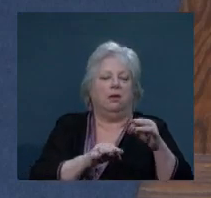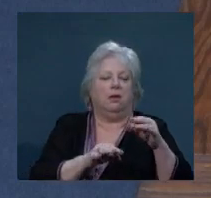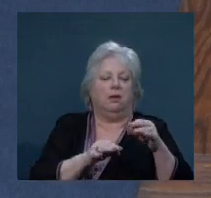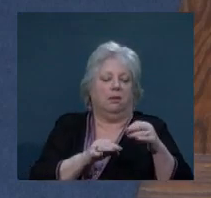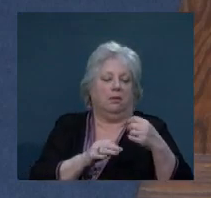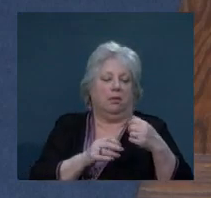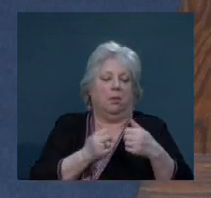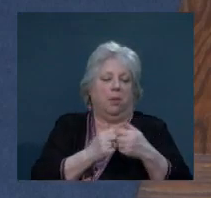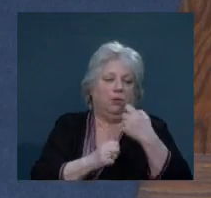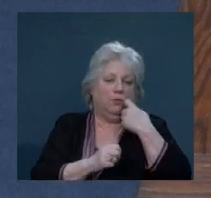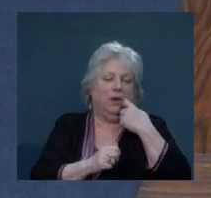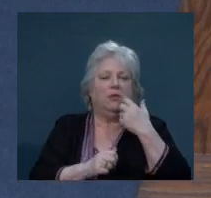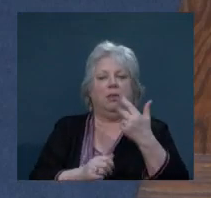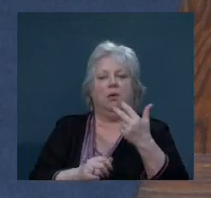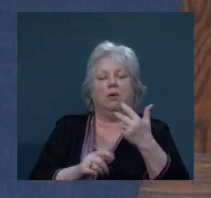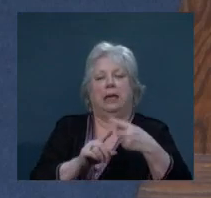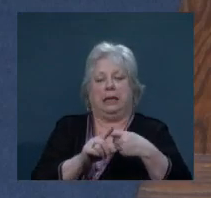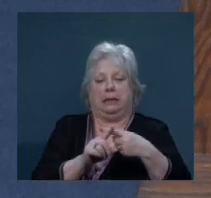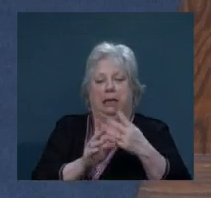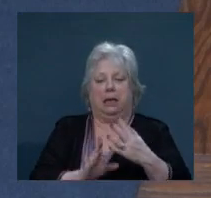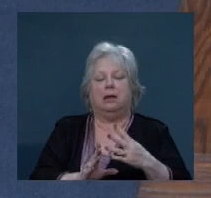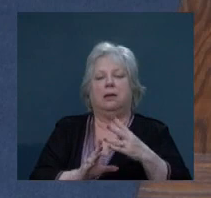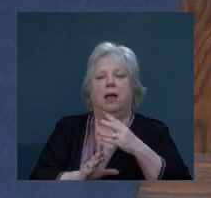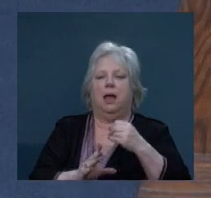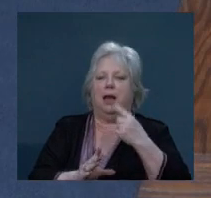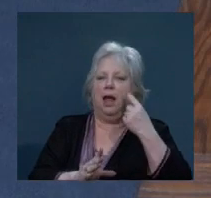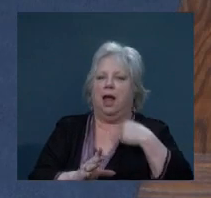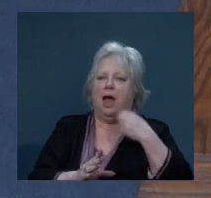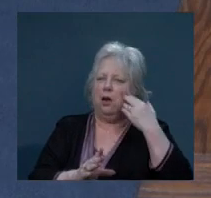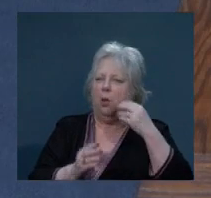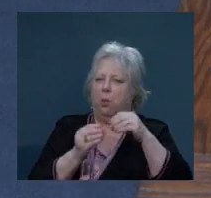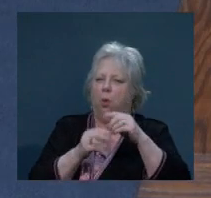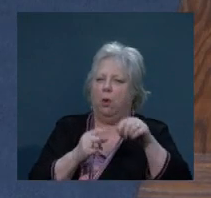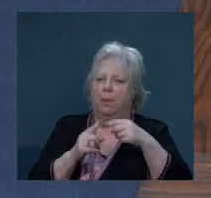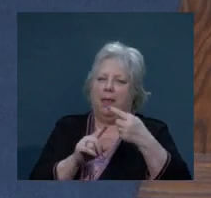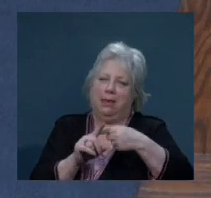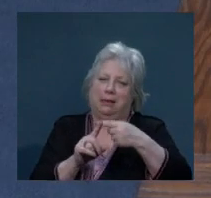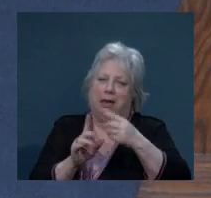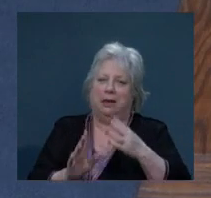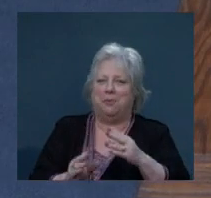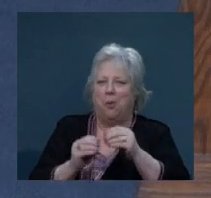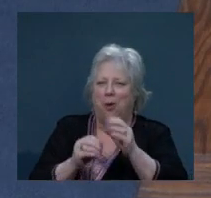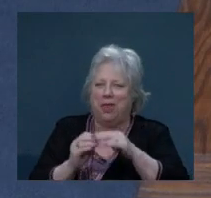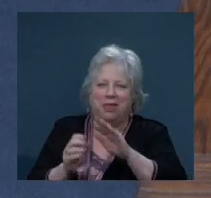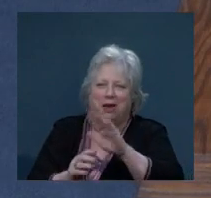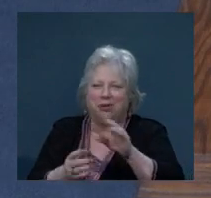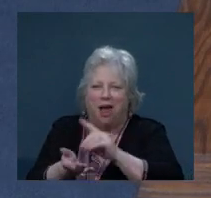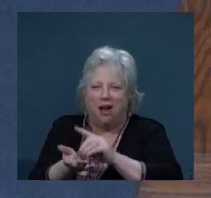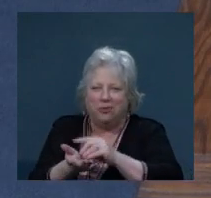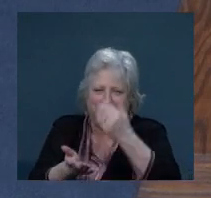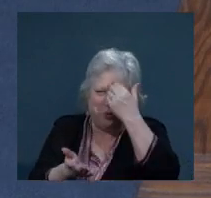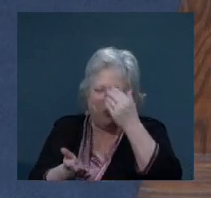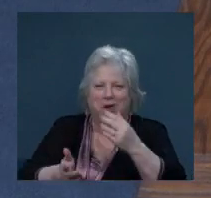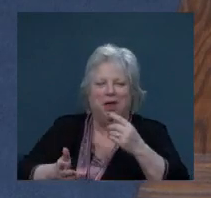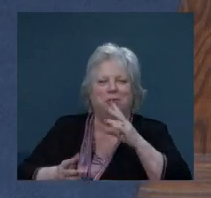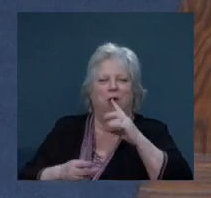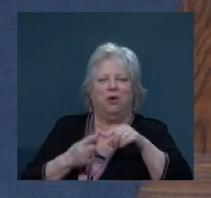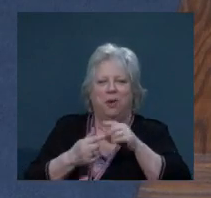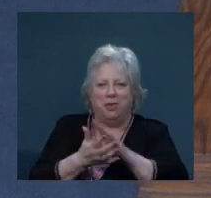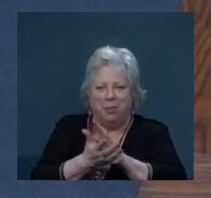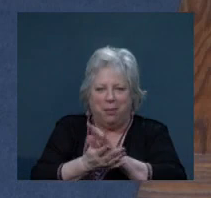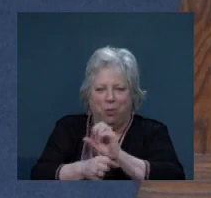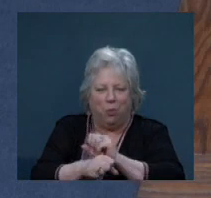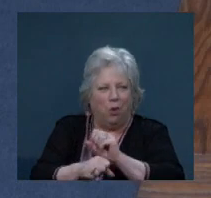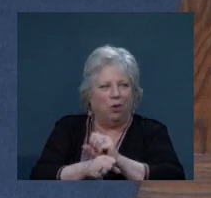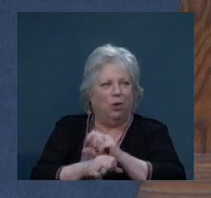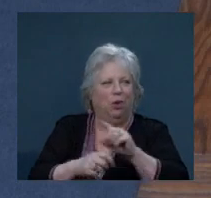units, and I know more about these tenants now than the doctor do. I'm talking about the paperwork. When